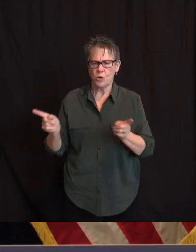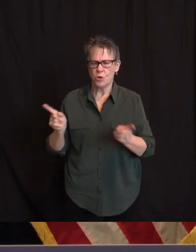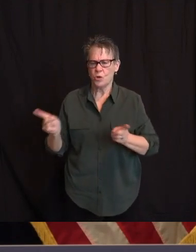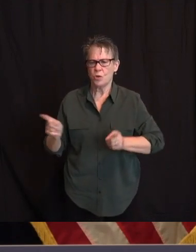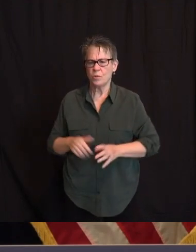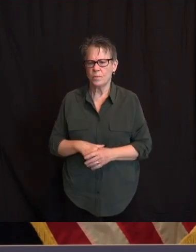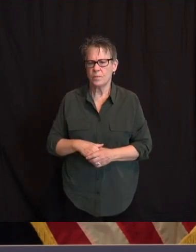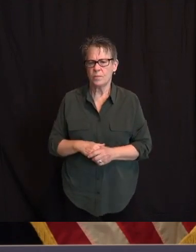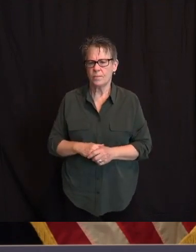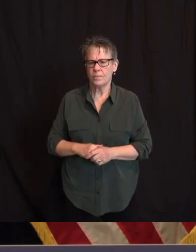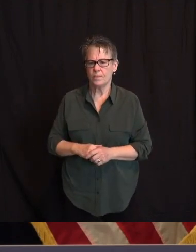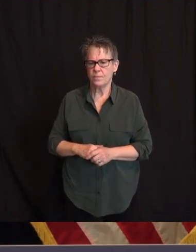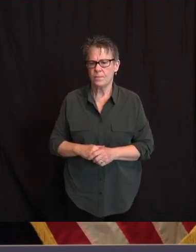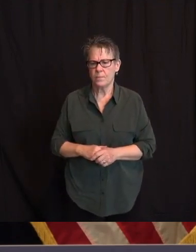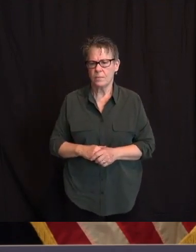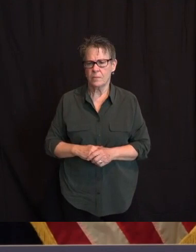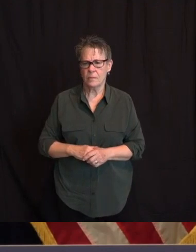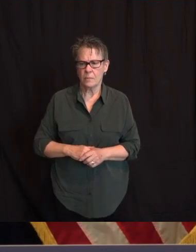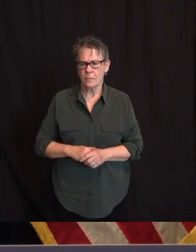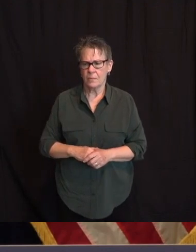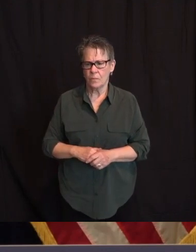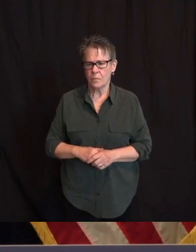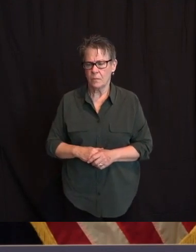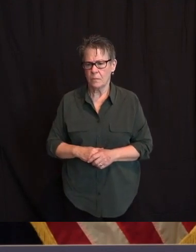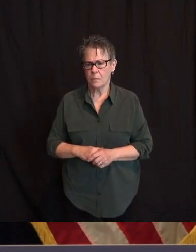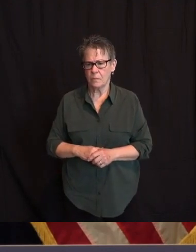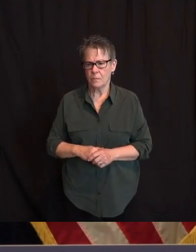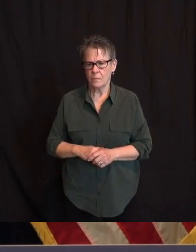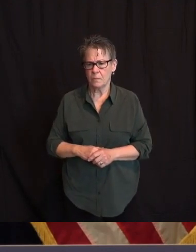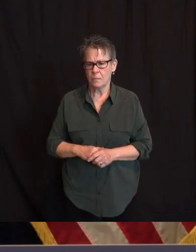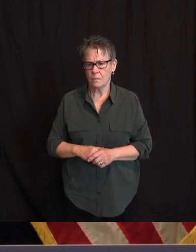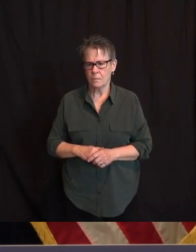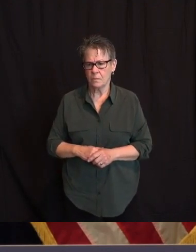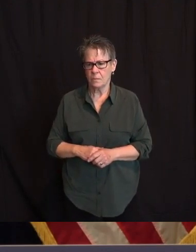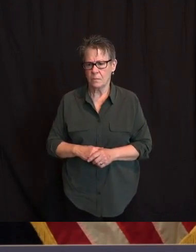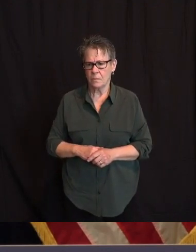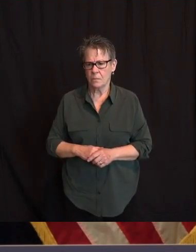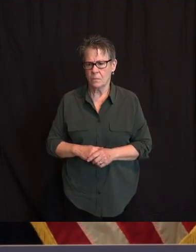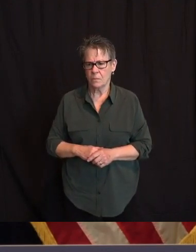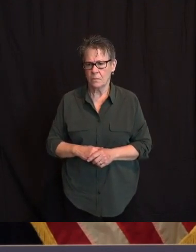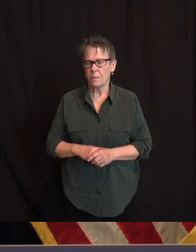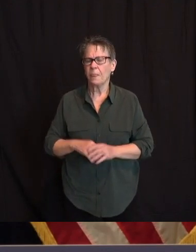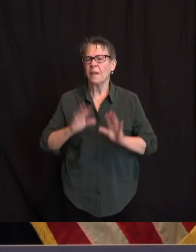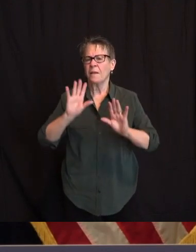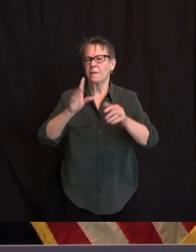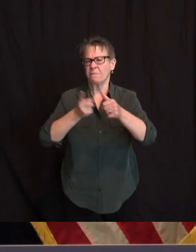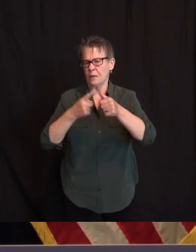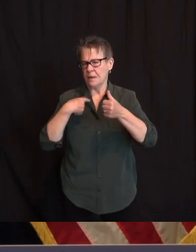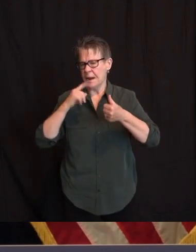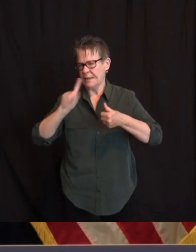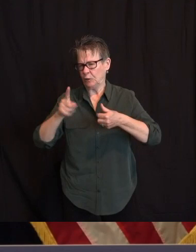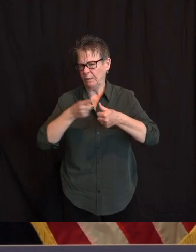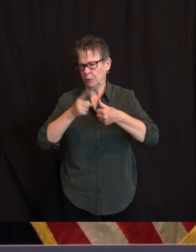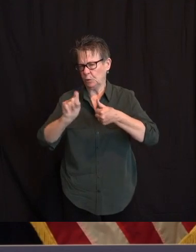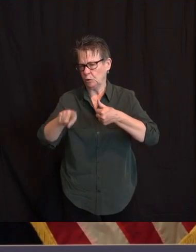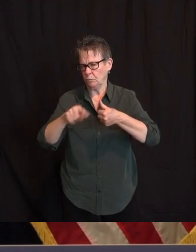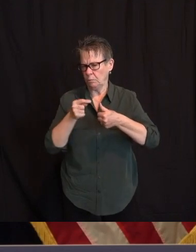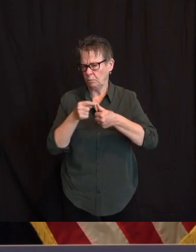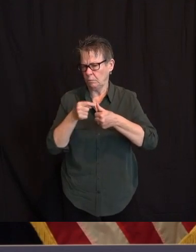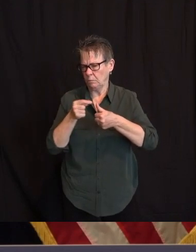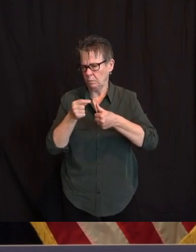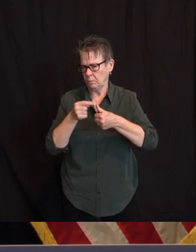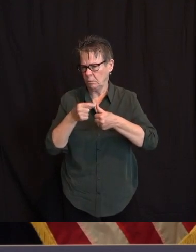Dr. Tan, do you mind if I go first and then we'll have you come in? I was going to call on you and ask you a question because I felt badly we hadn't gotten you pulled in yet, so I'm glad Dave